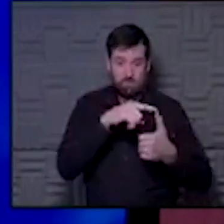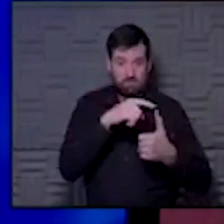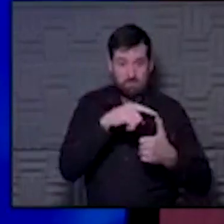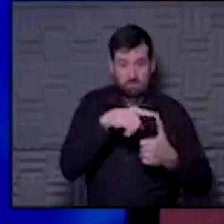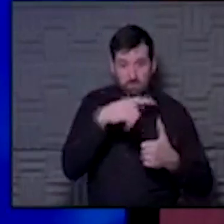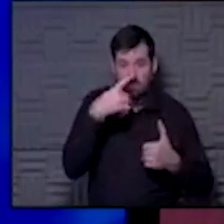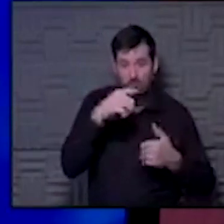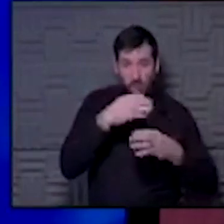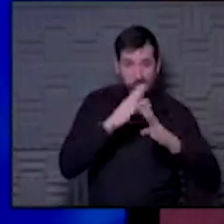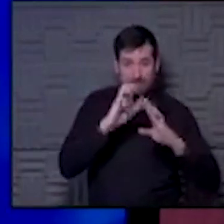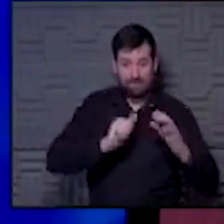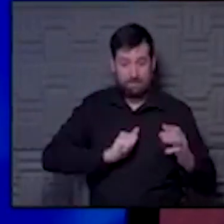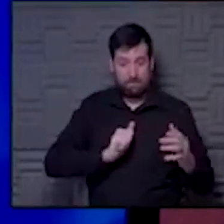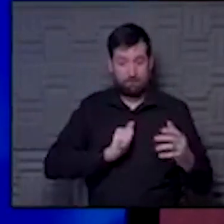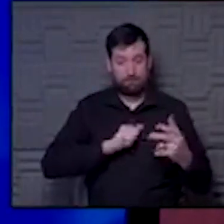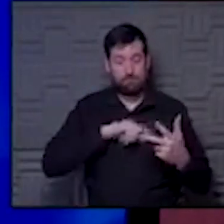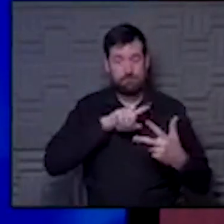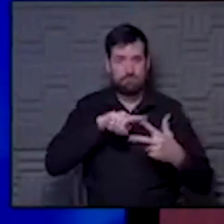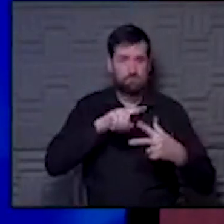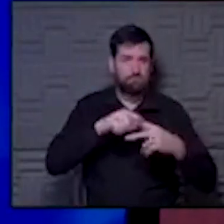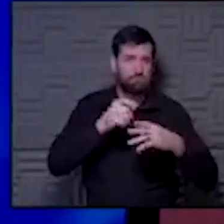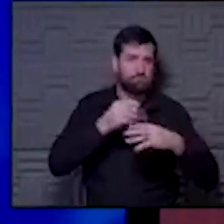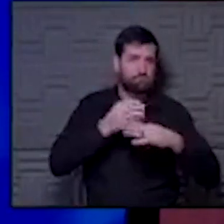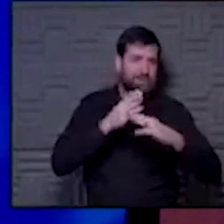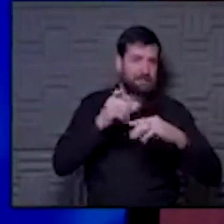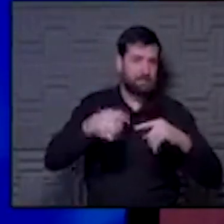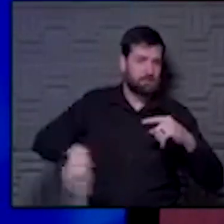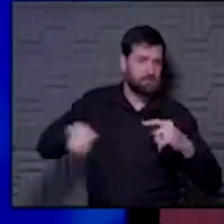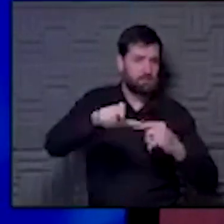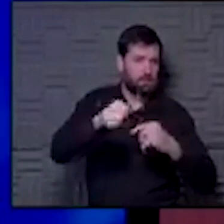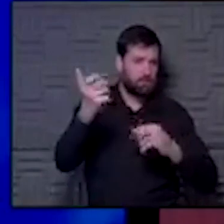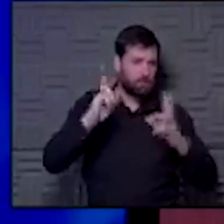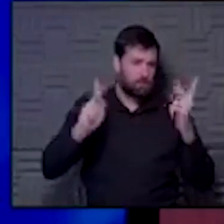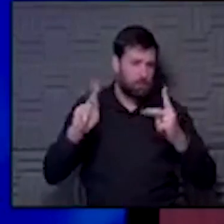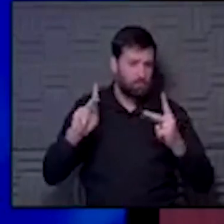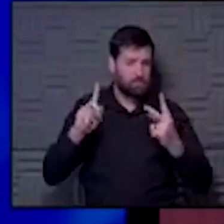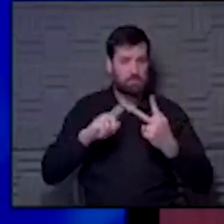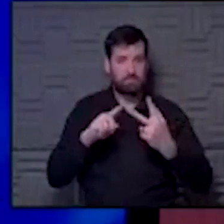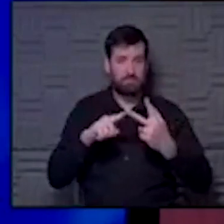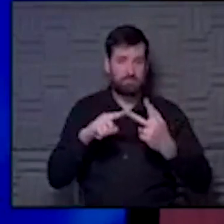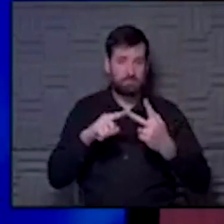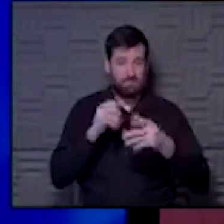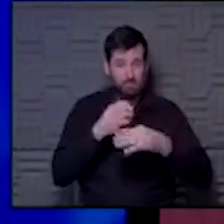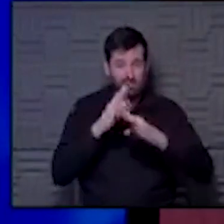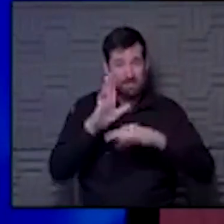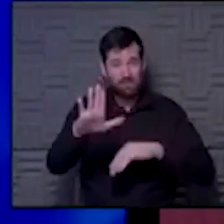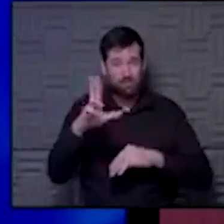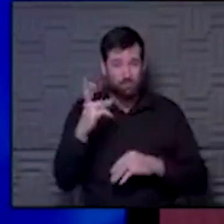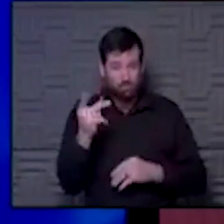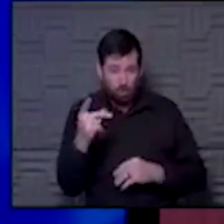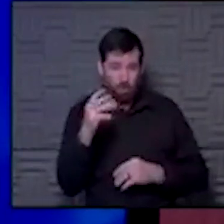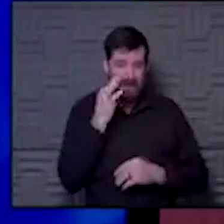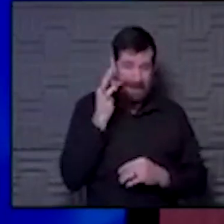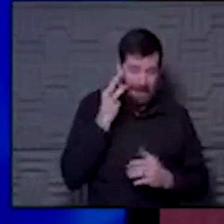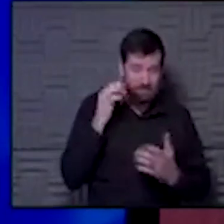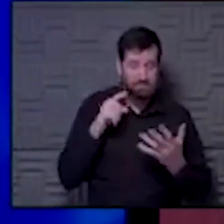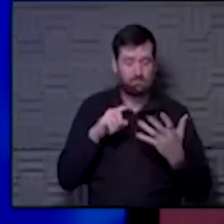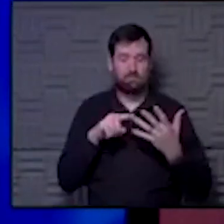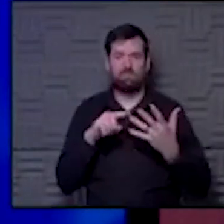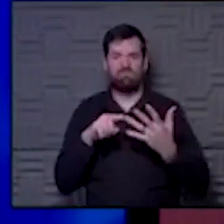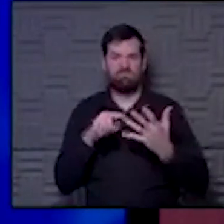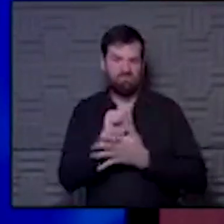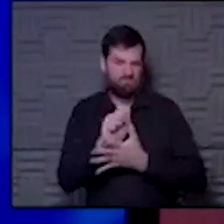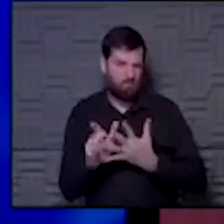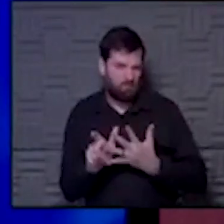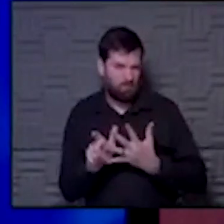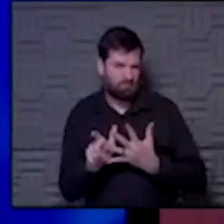to protect you, B, to protect others, C, to protect your dog and cat, or D, to protect all of the